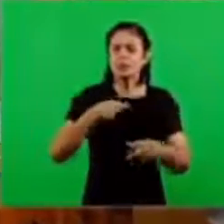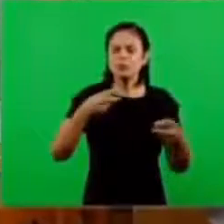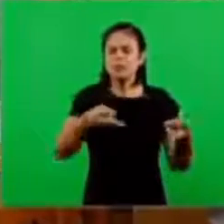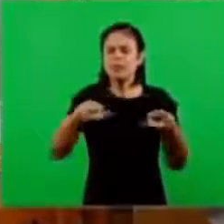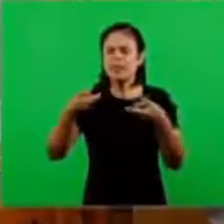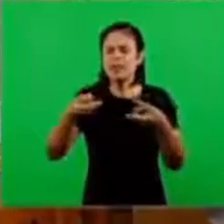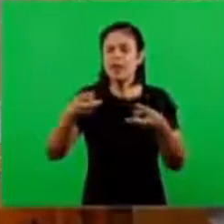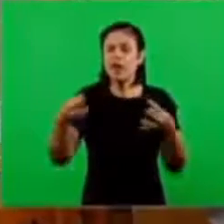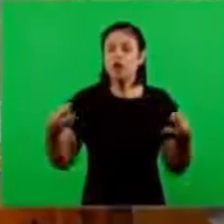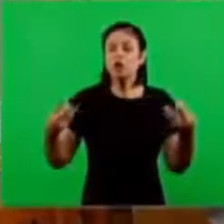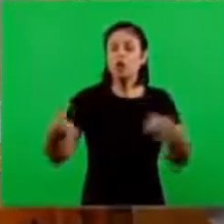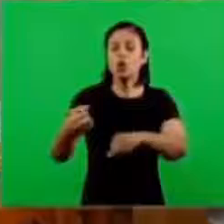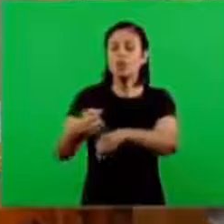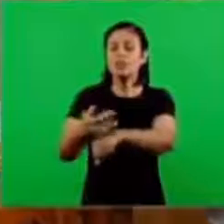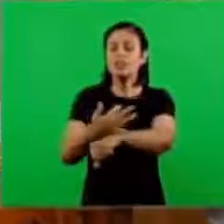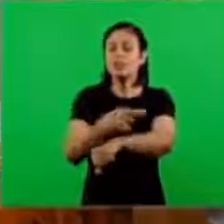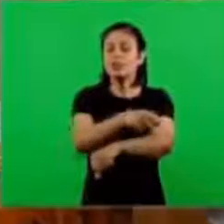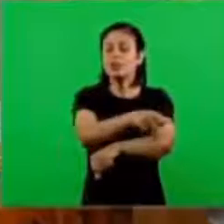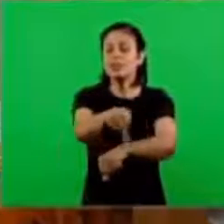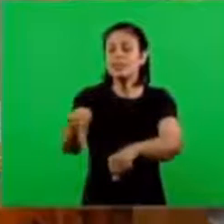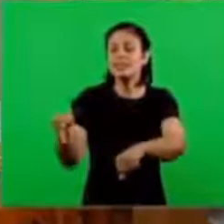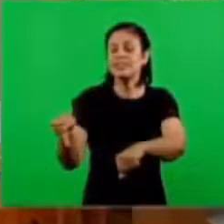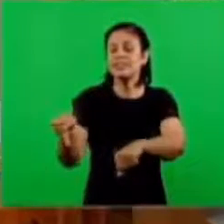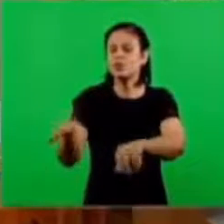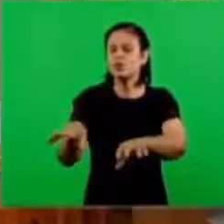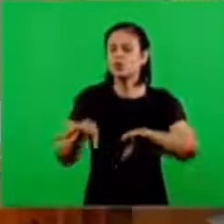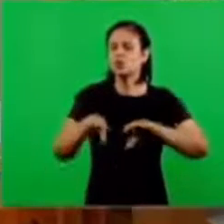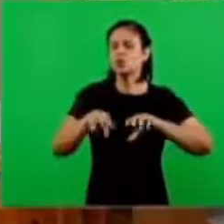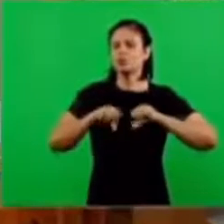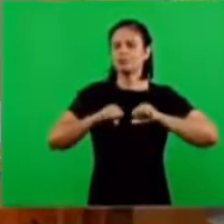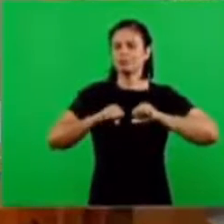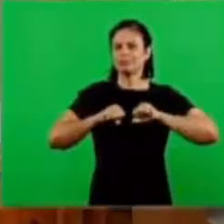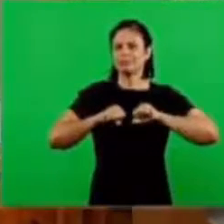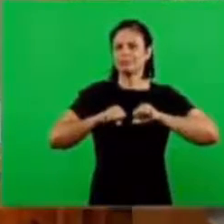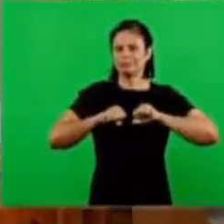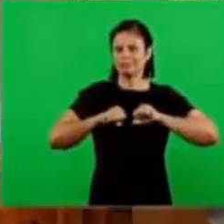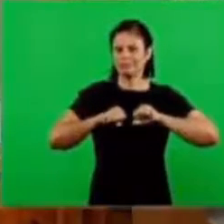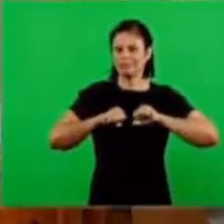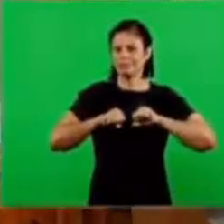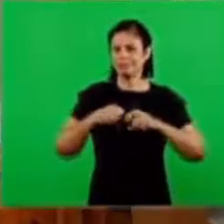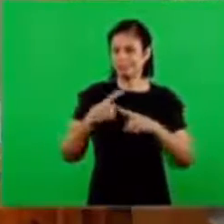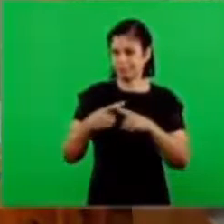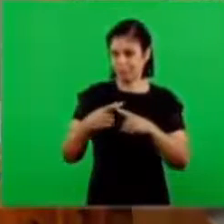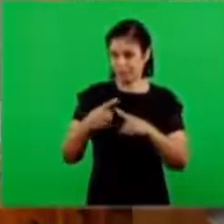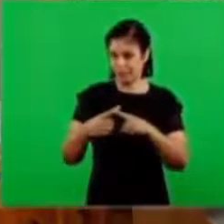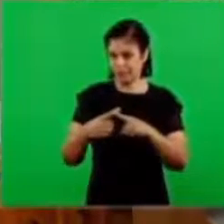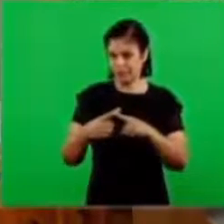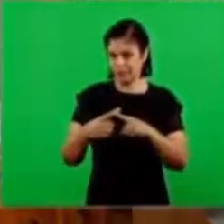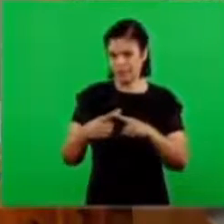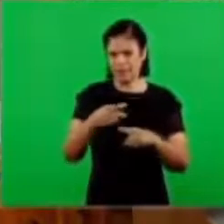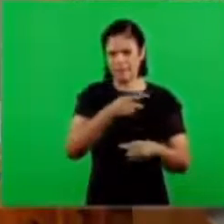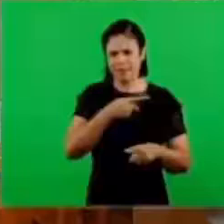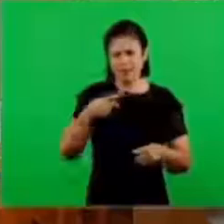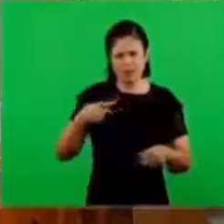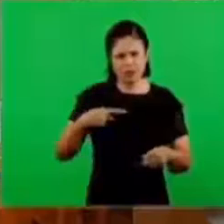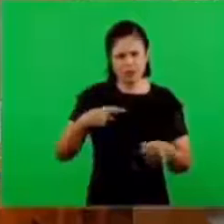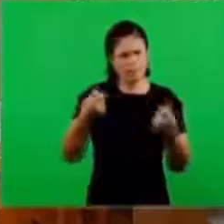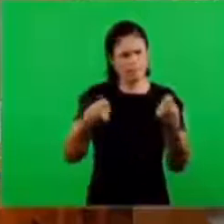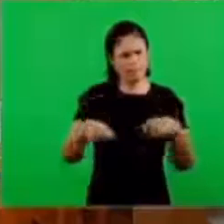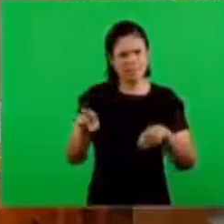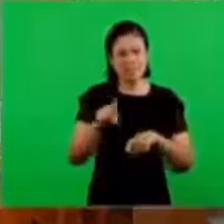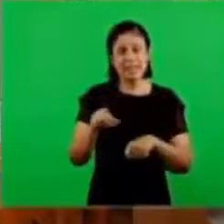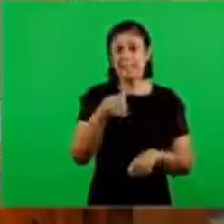not. So we are showing here, what do we want to show in relation to the ministry of the church? That no